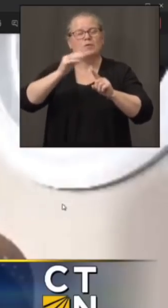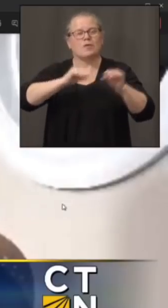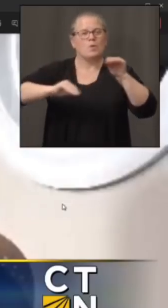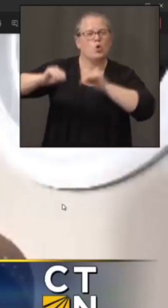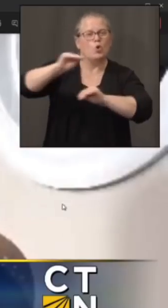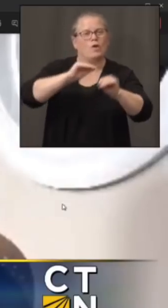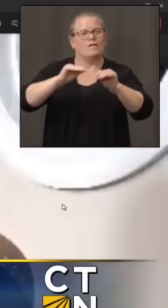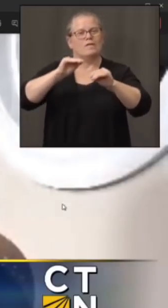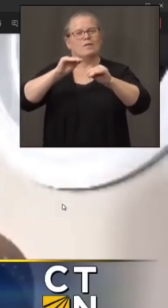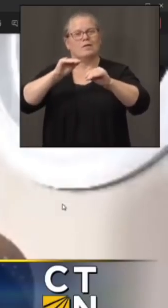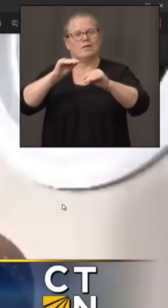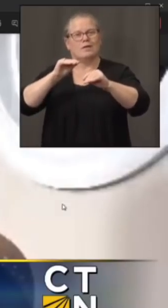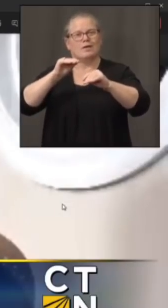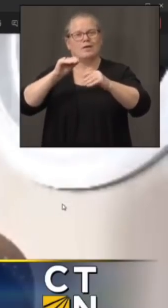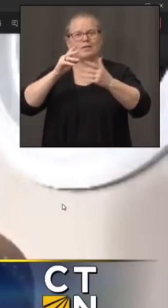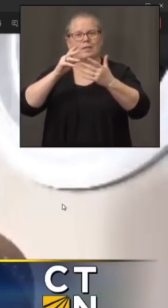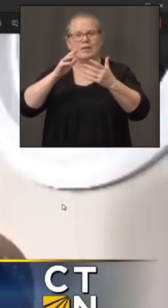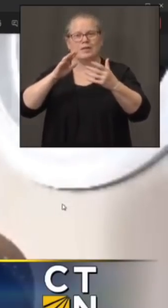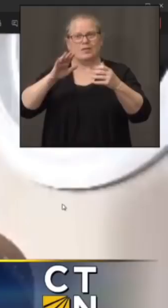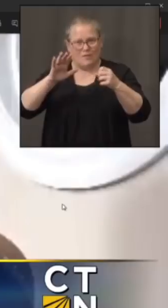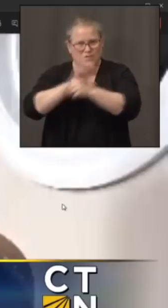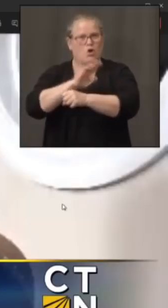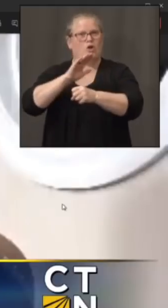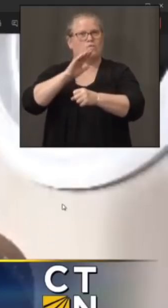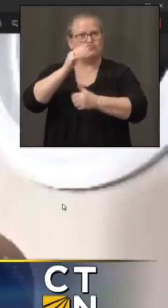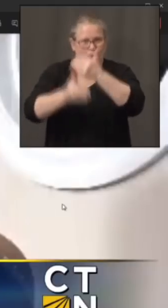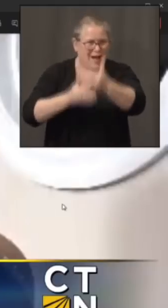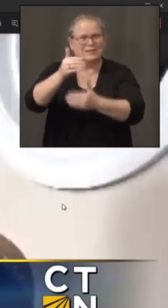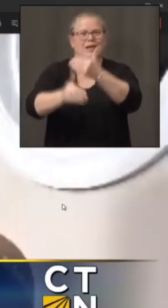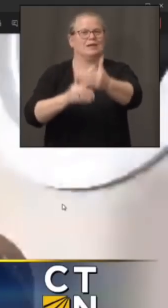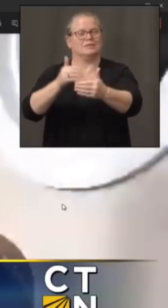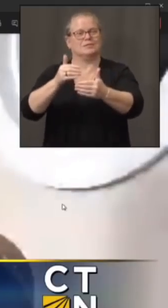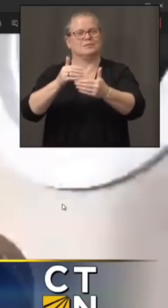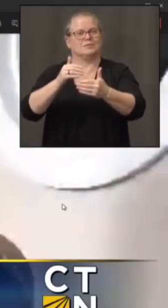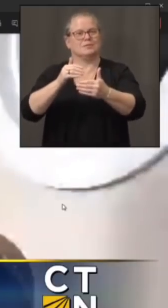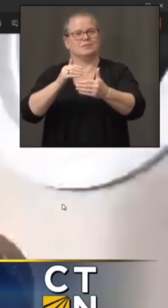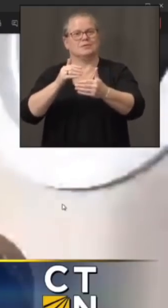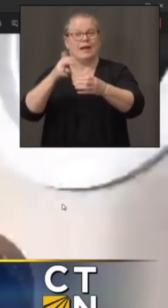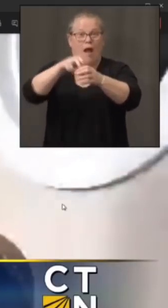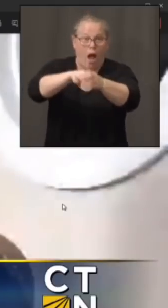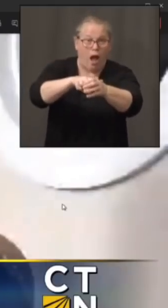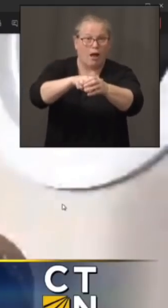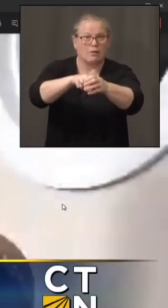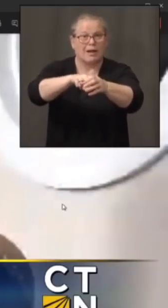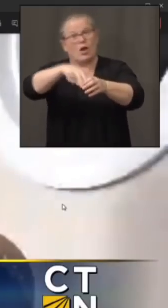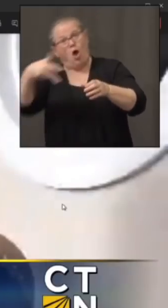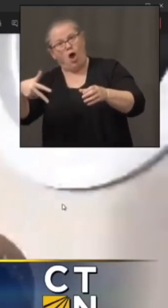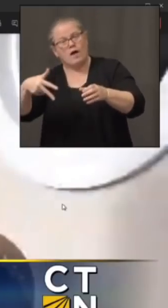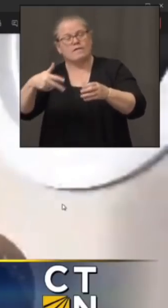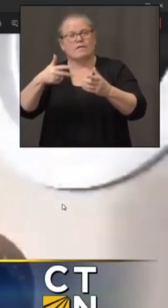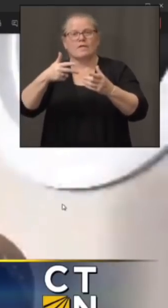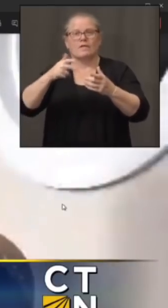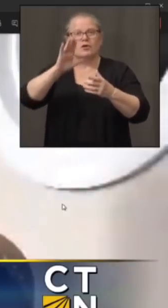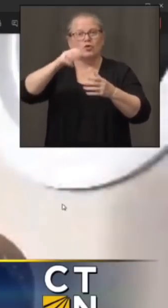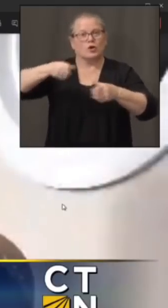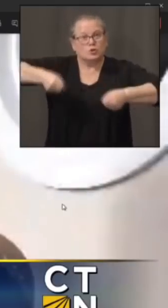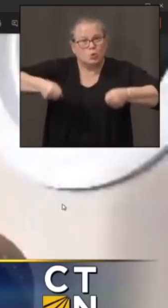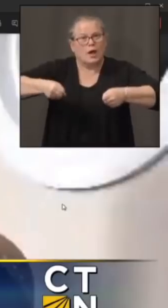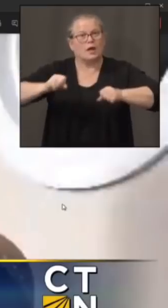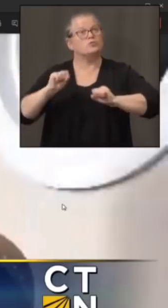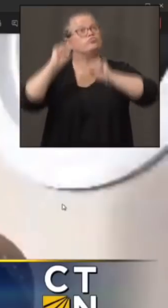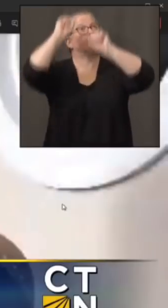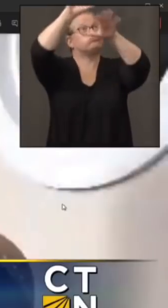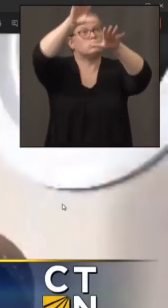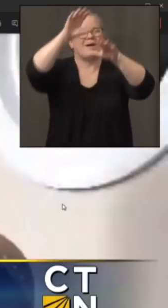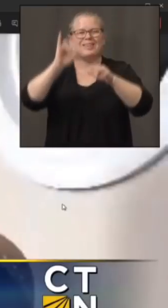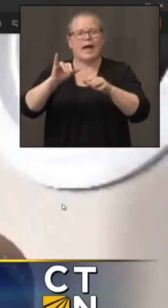off, the full trip. I think people need to be aware of the risk along the entire journey, because oftentimes, you know, you'll fly somewhere, you think you got infected